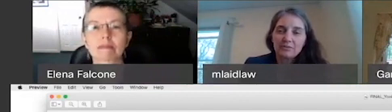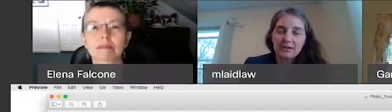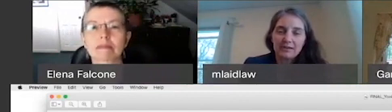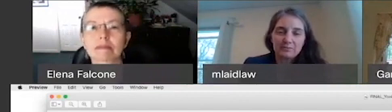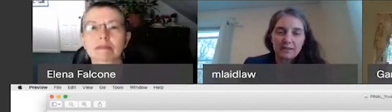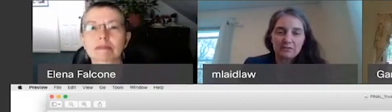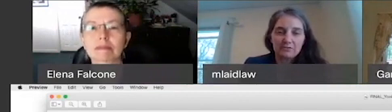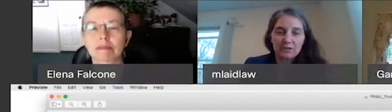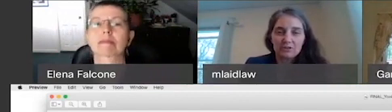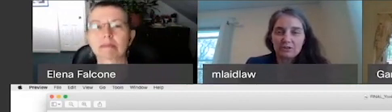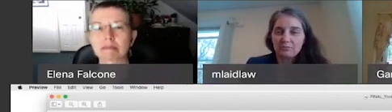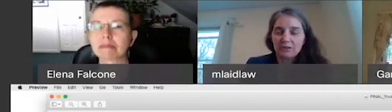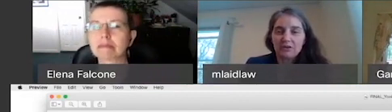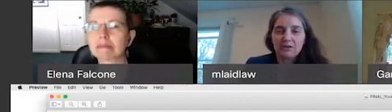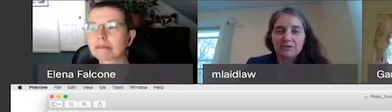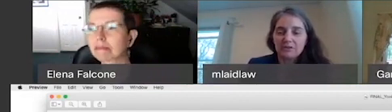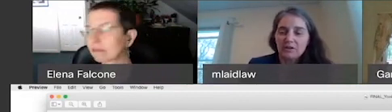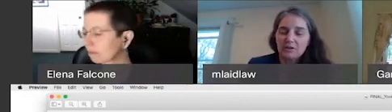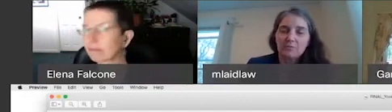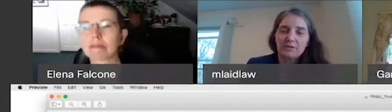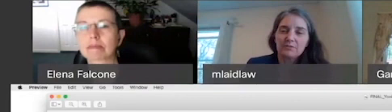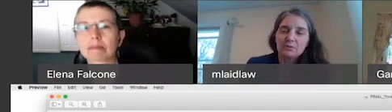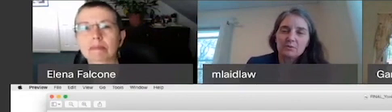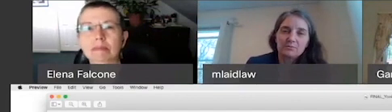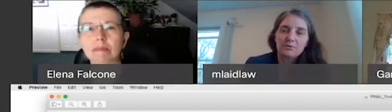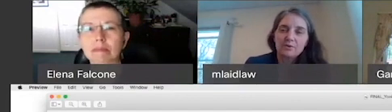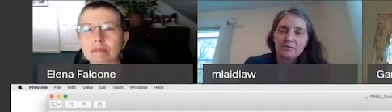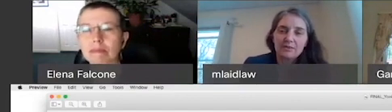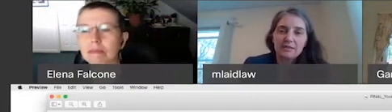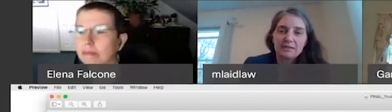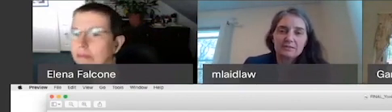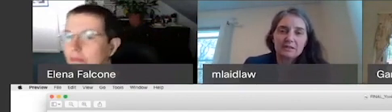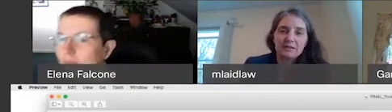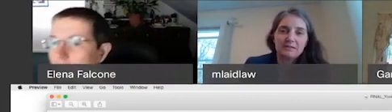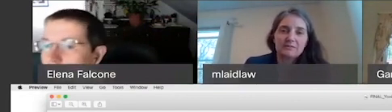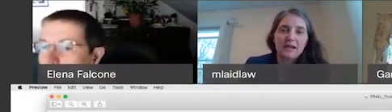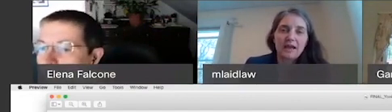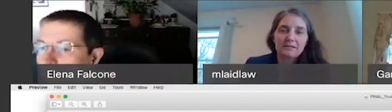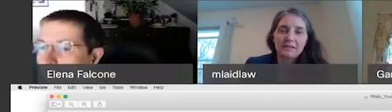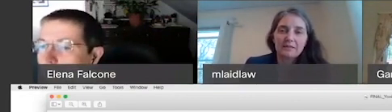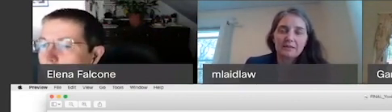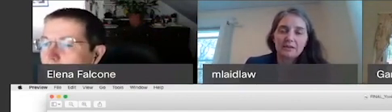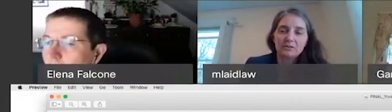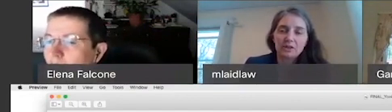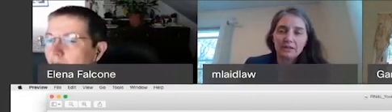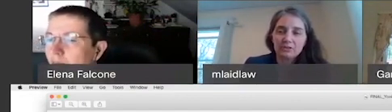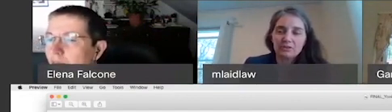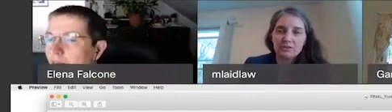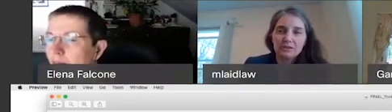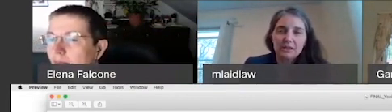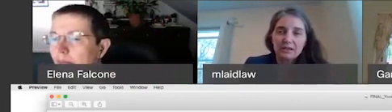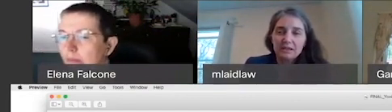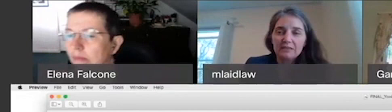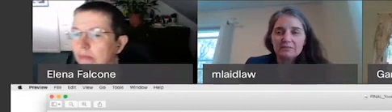with that as my introduction because one of the most important things in tackling elder law